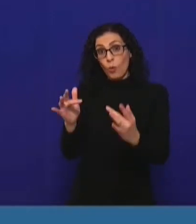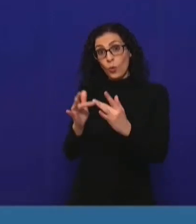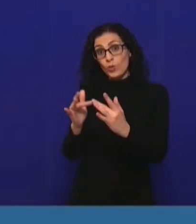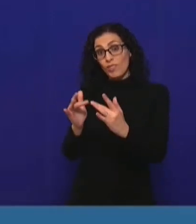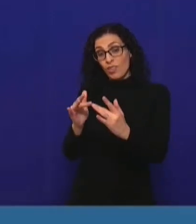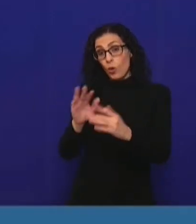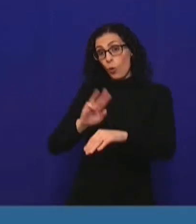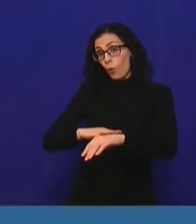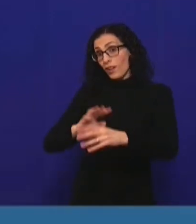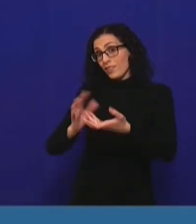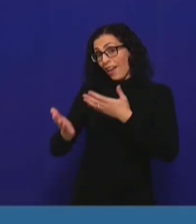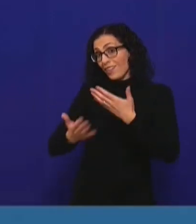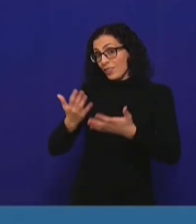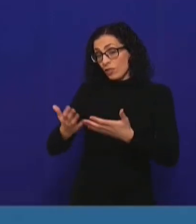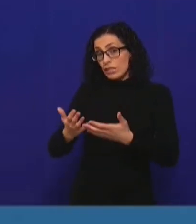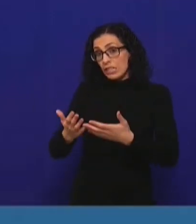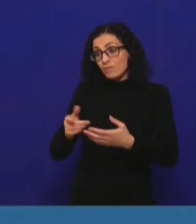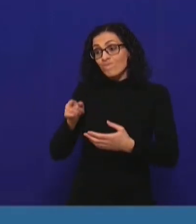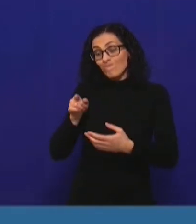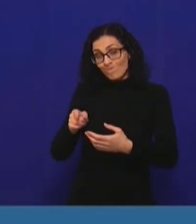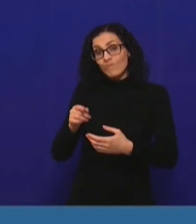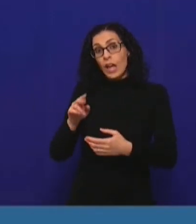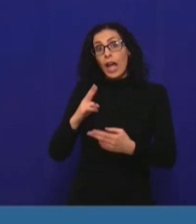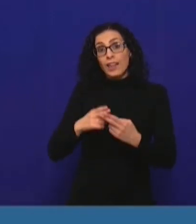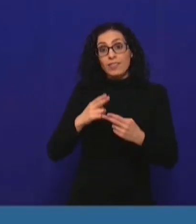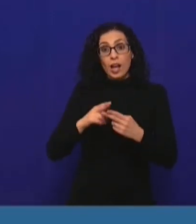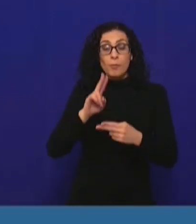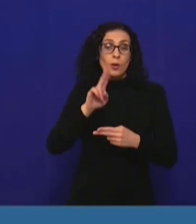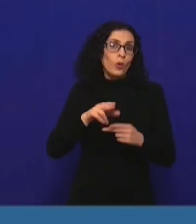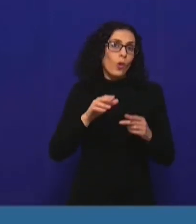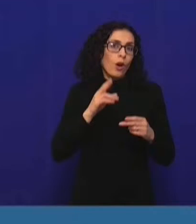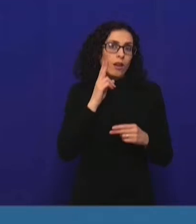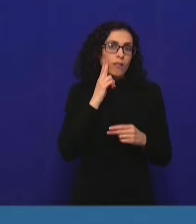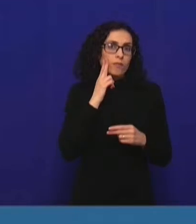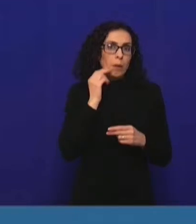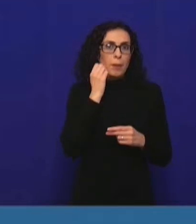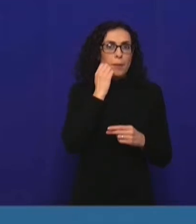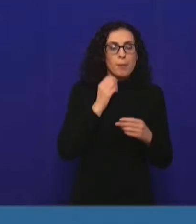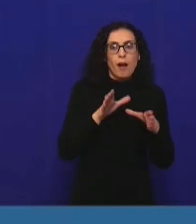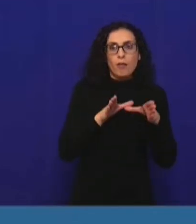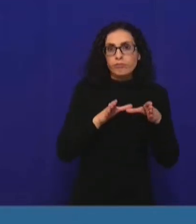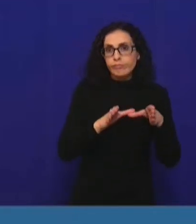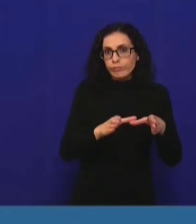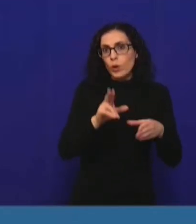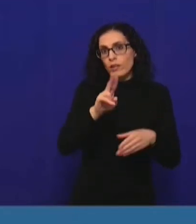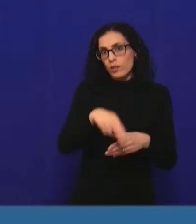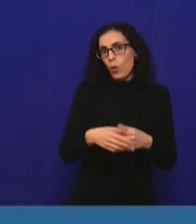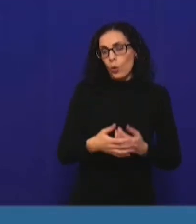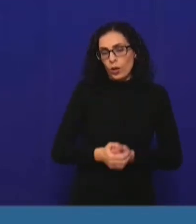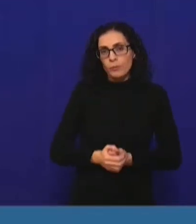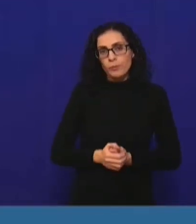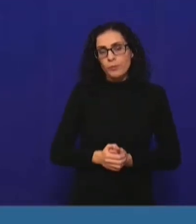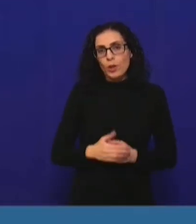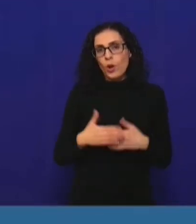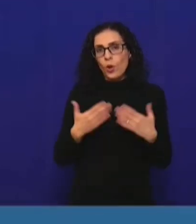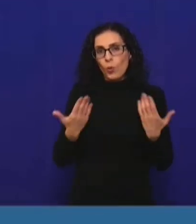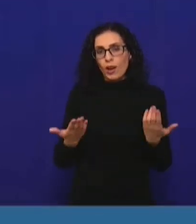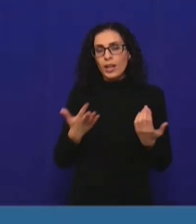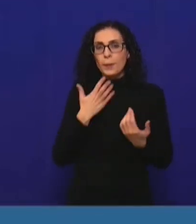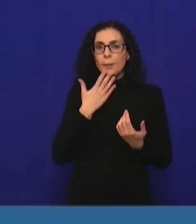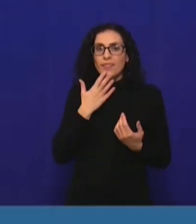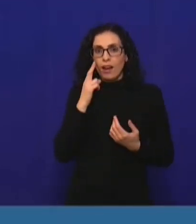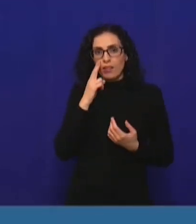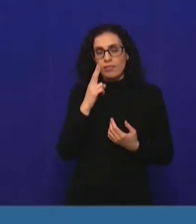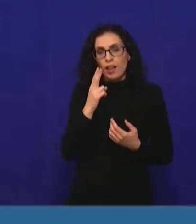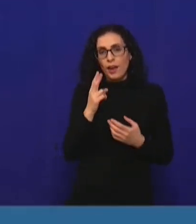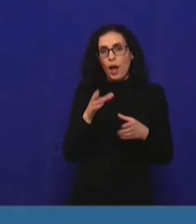esposti għal persuna, meta tpoġġi l-tfal qed tpoġġi wkoll lill-raba tagħhom, jiġifieri l-ġenituri tagħhom. U għalhekk meta qegħdin naraw dawn